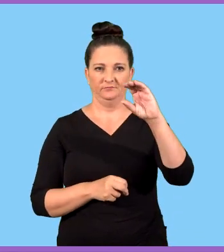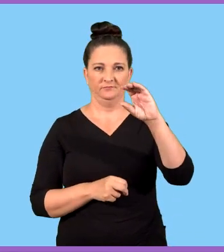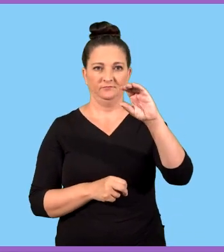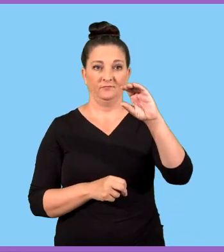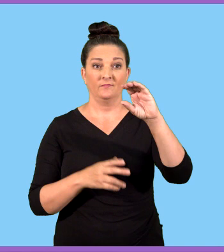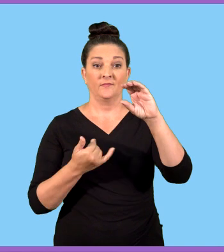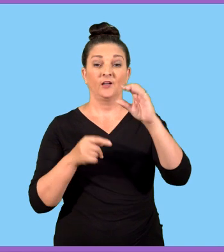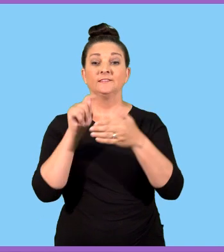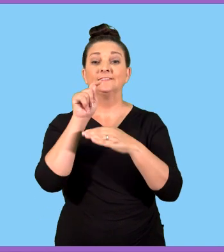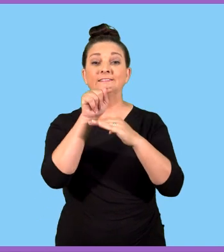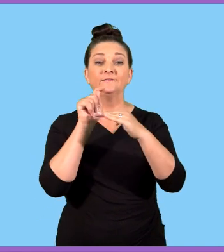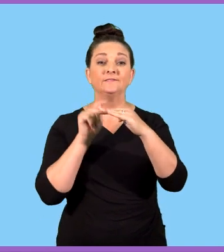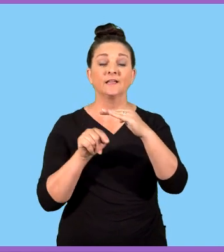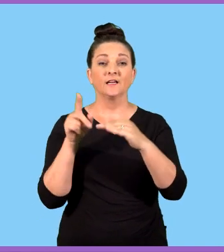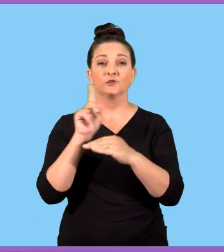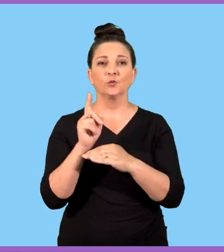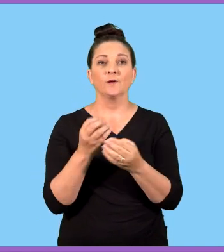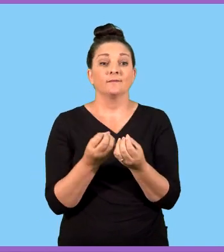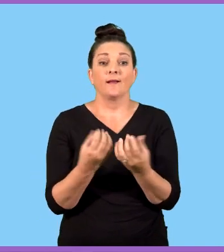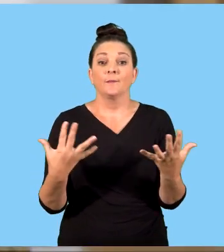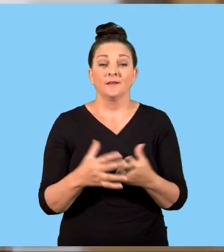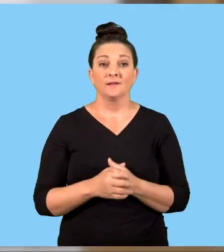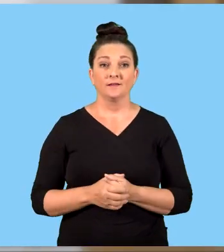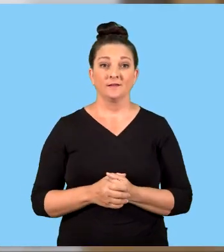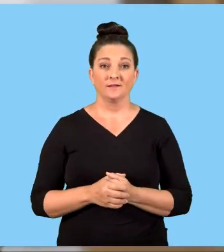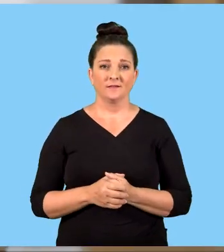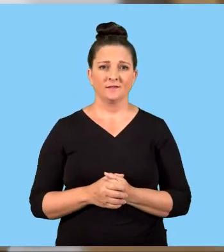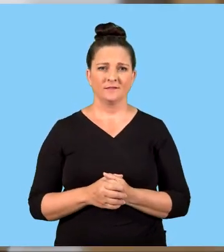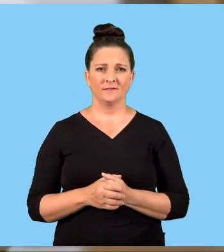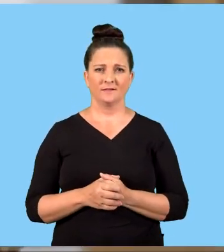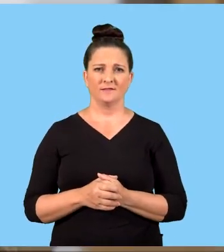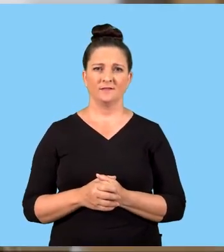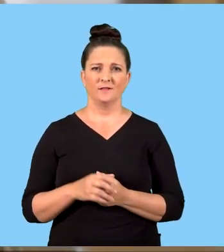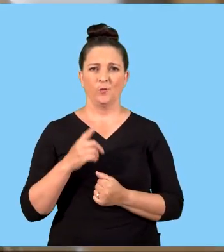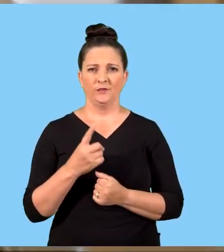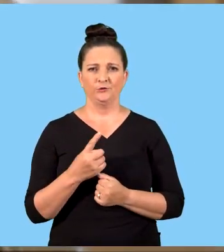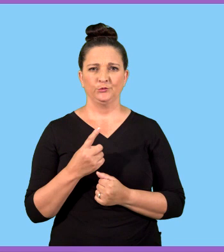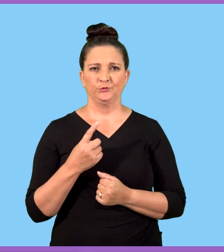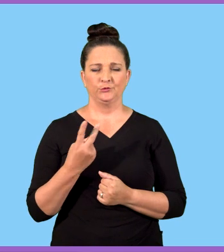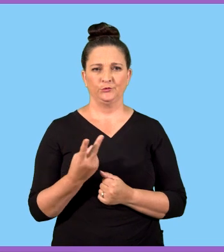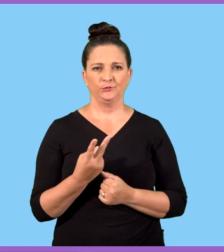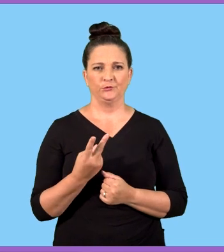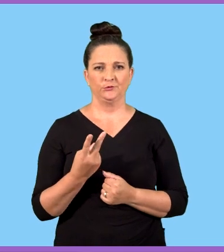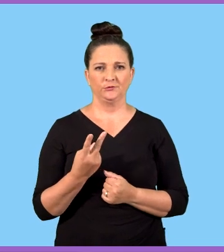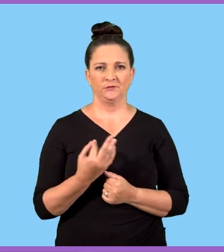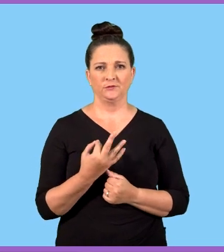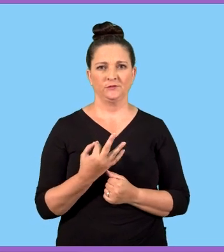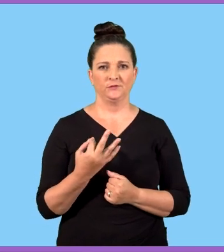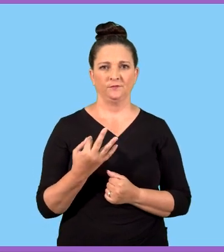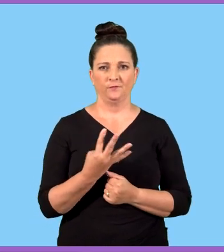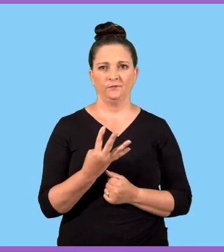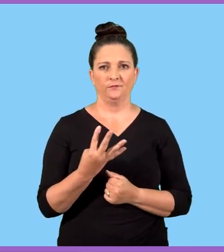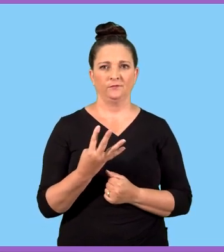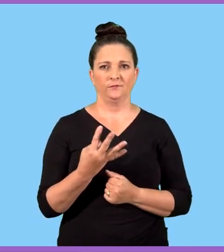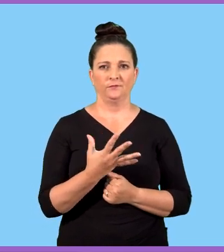And I want to divide this by the amount of numbers that there are. So if I'm counting now, I have 1,